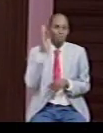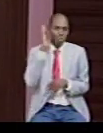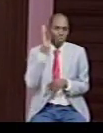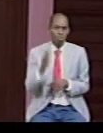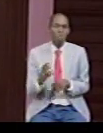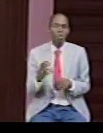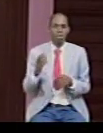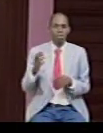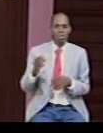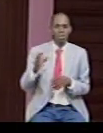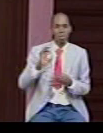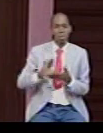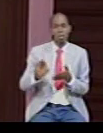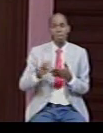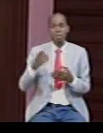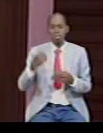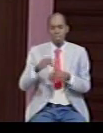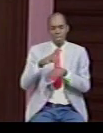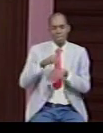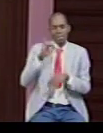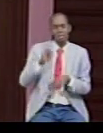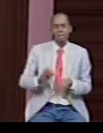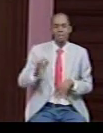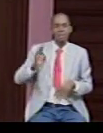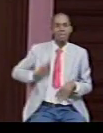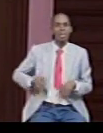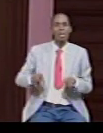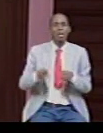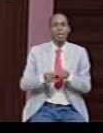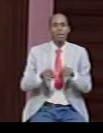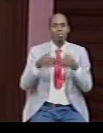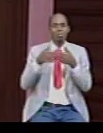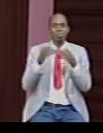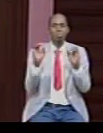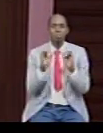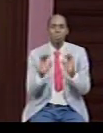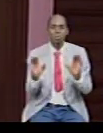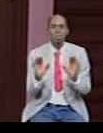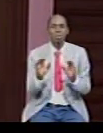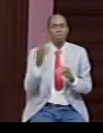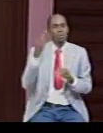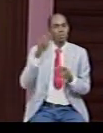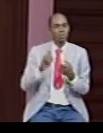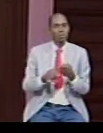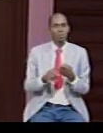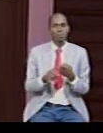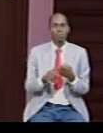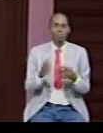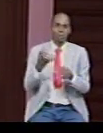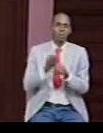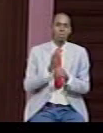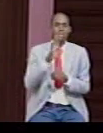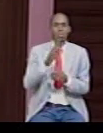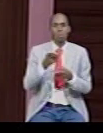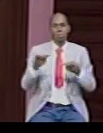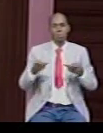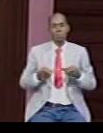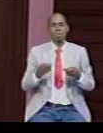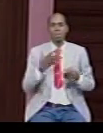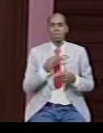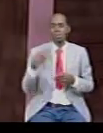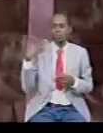gain as gain, as loss, to retain your place and your position in Christ,